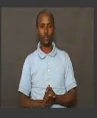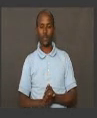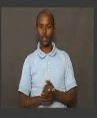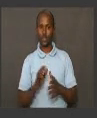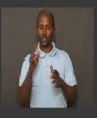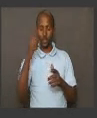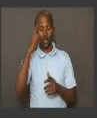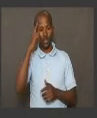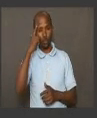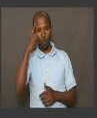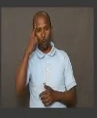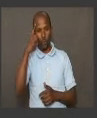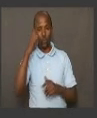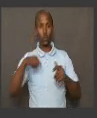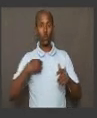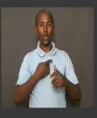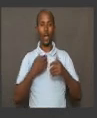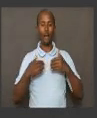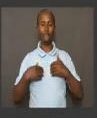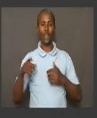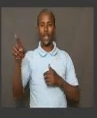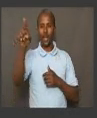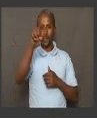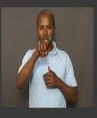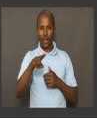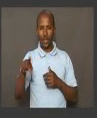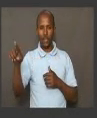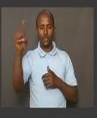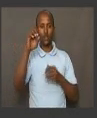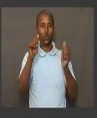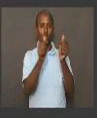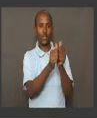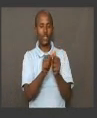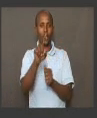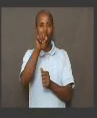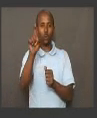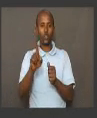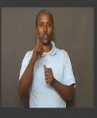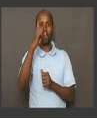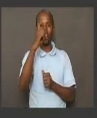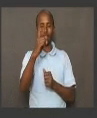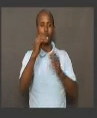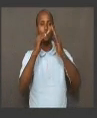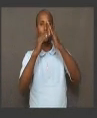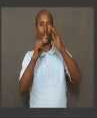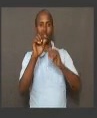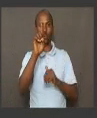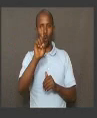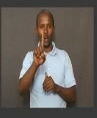Let us suppose that we have a circle with equation x minus